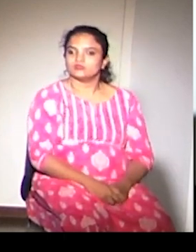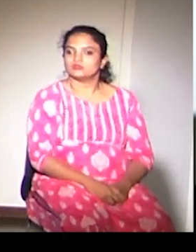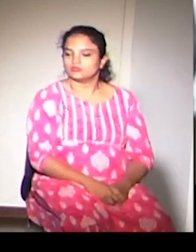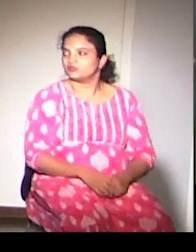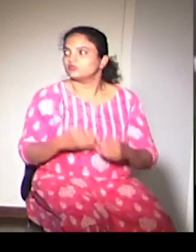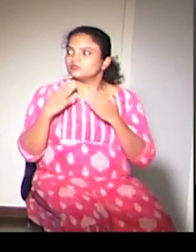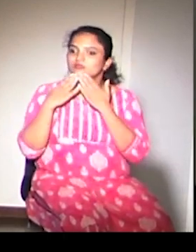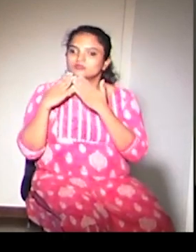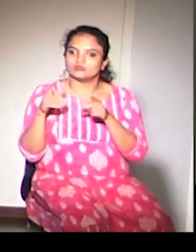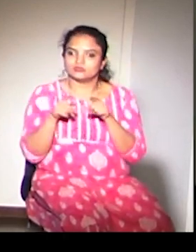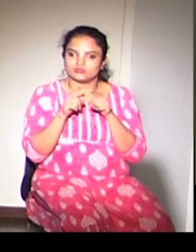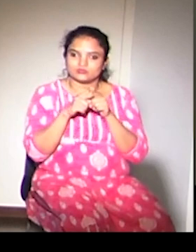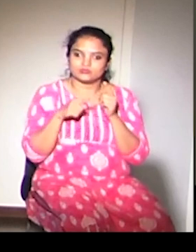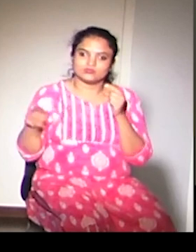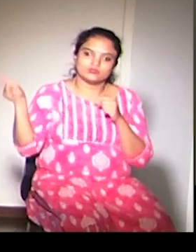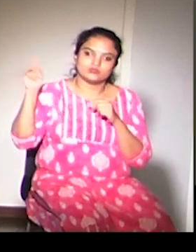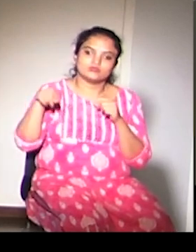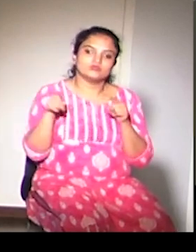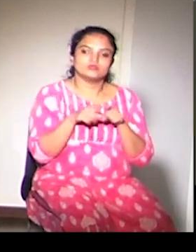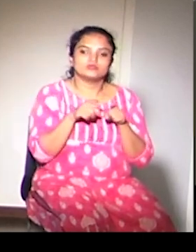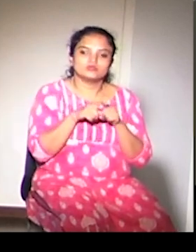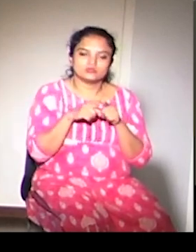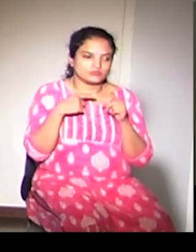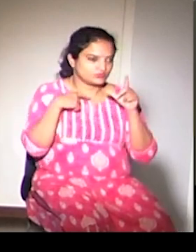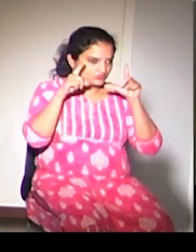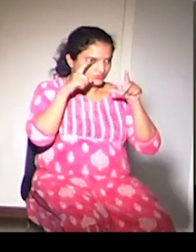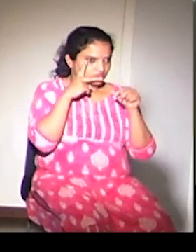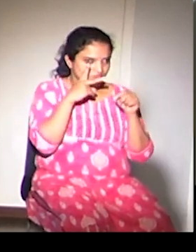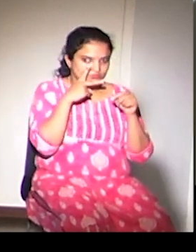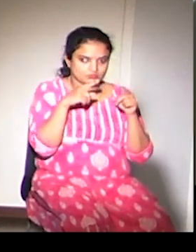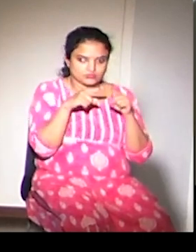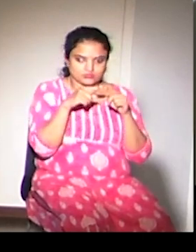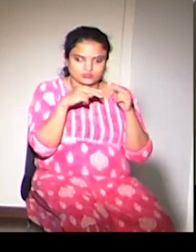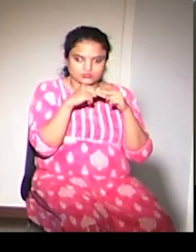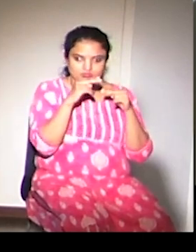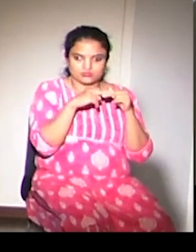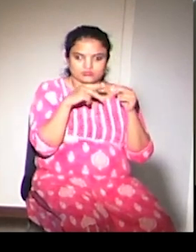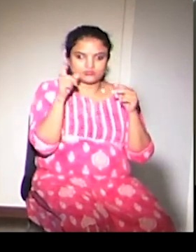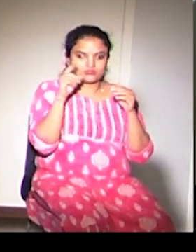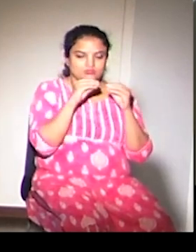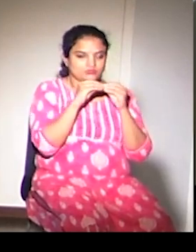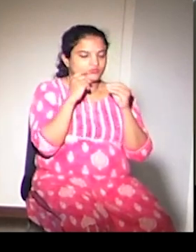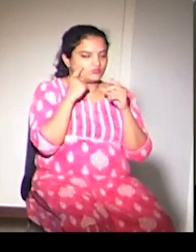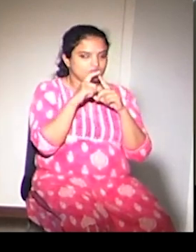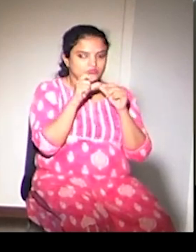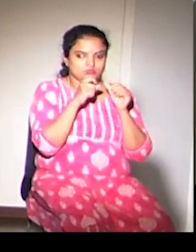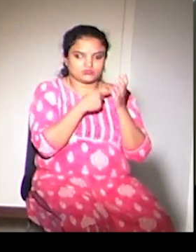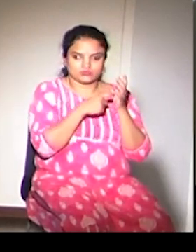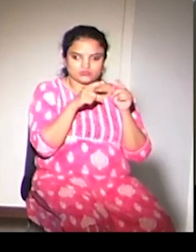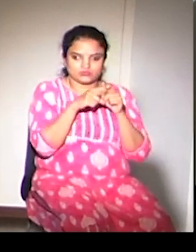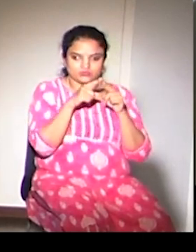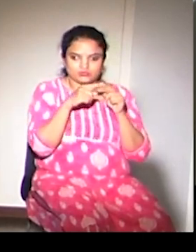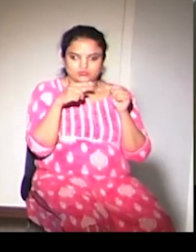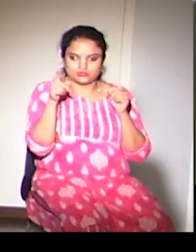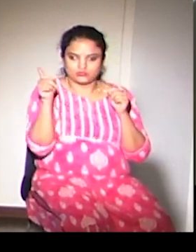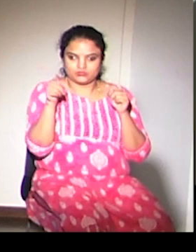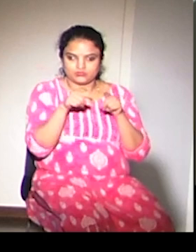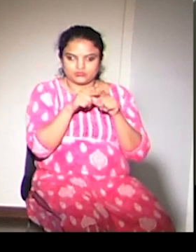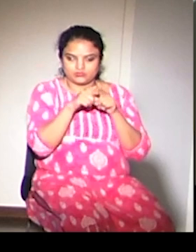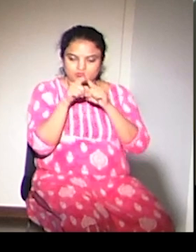Thank you, Arthur, for this lovely talk. That picture you showed of that building in Bidar, which half of it you said blew up